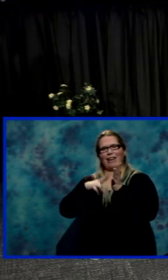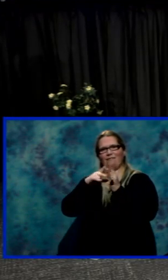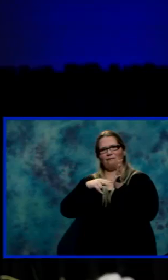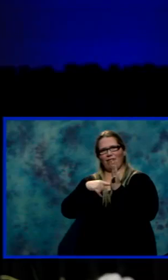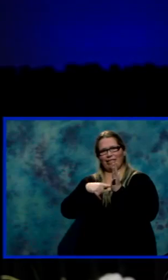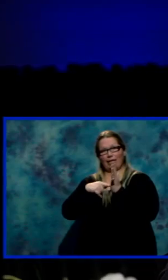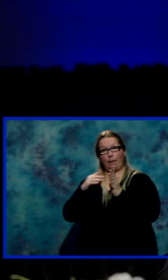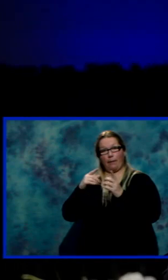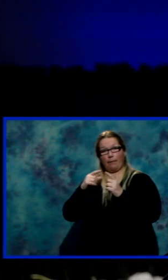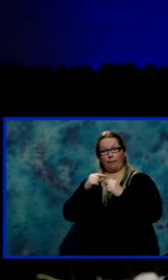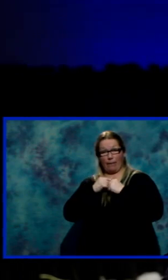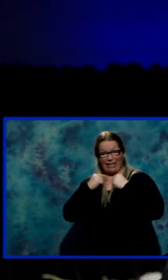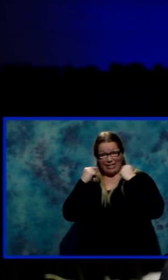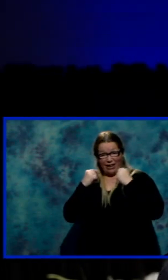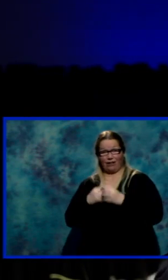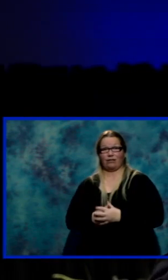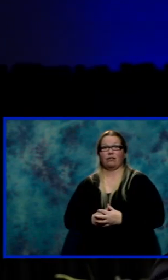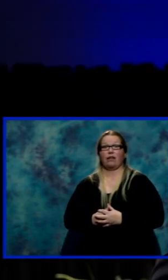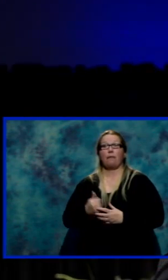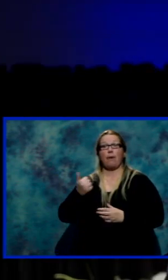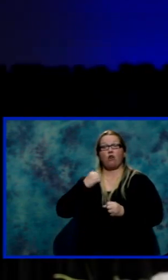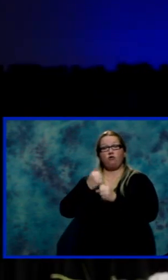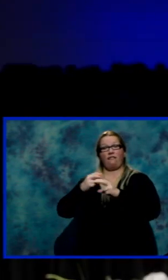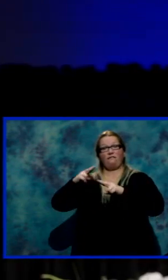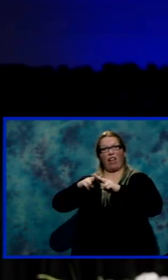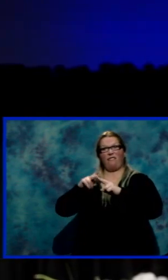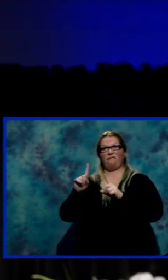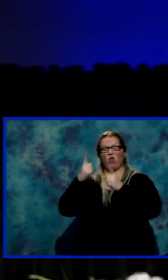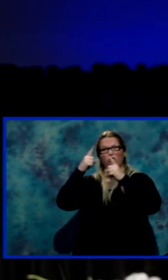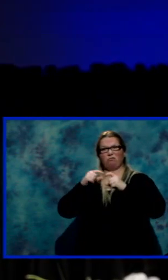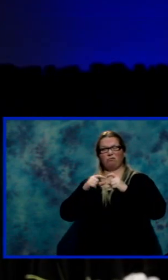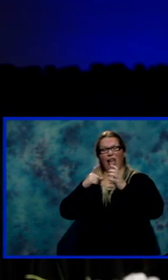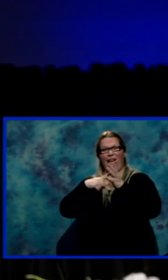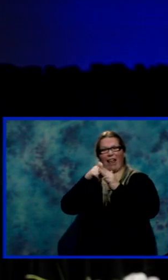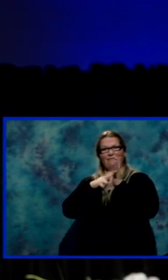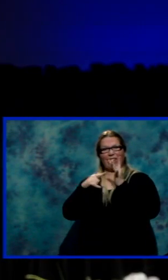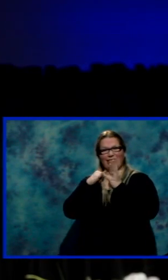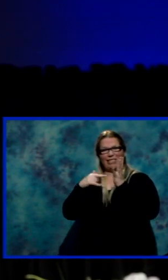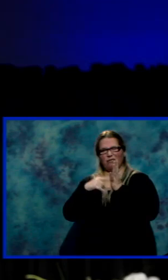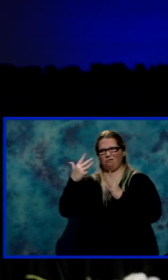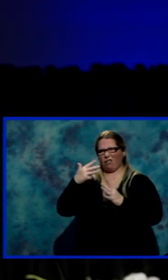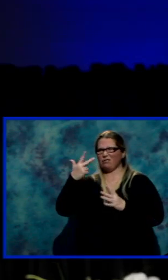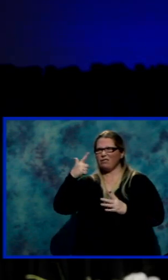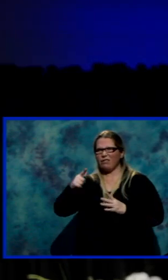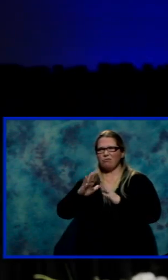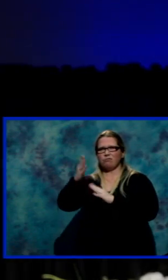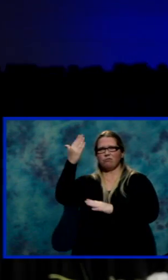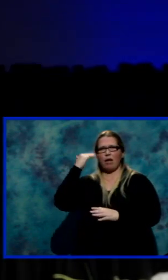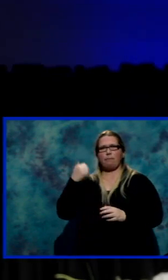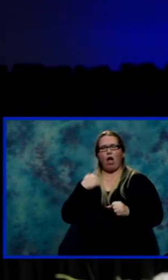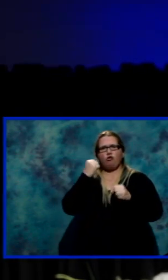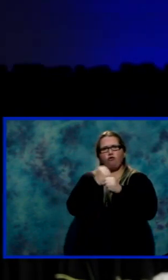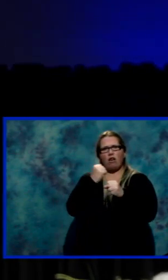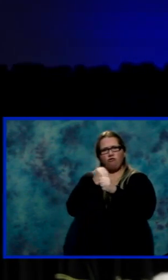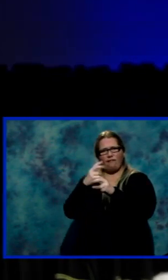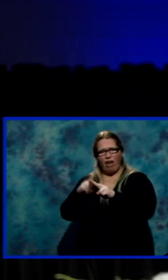great grandparents were some of the first Seventh-day Adventists in Mauritius back in 1916 and 1917. And my great grandfather became a